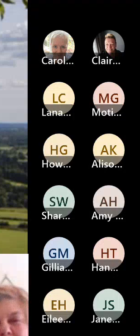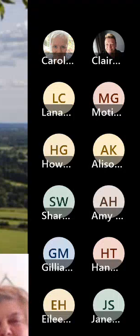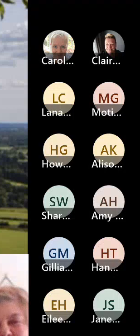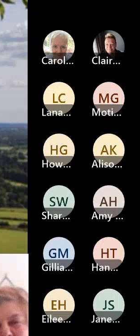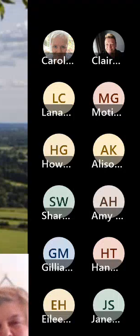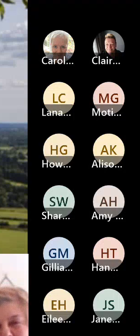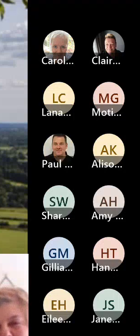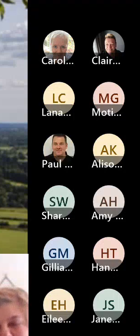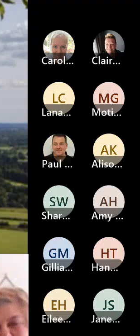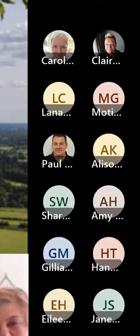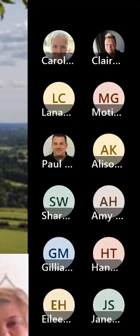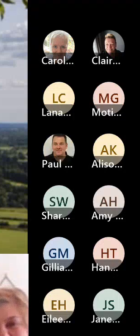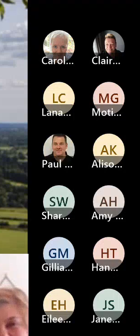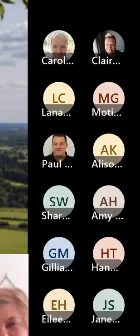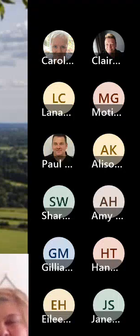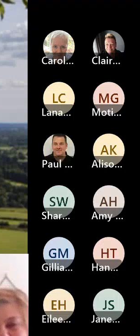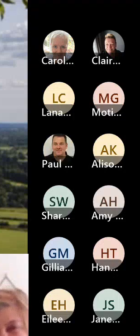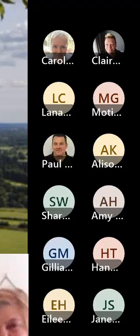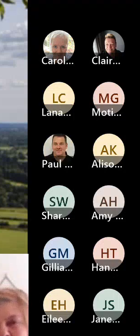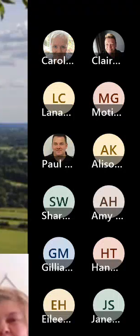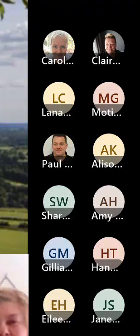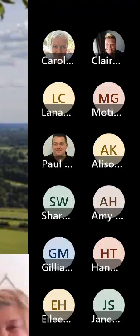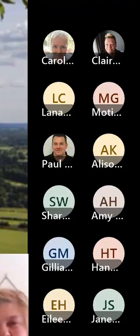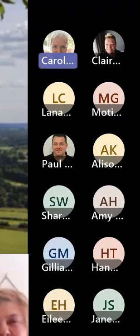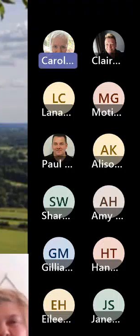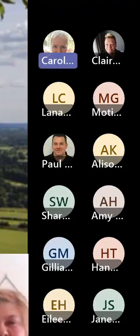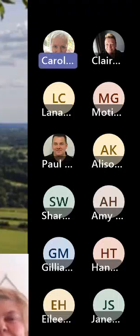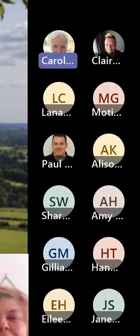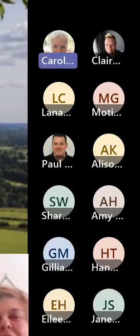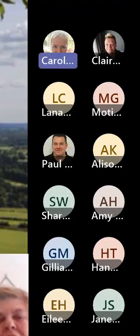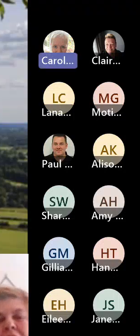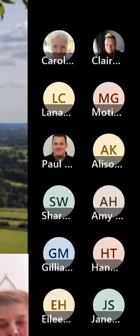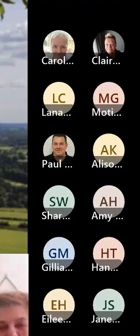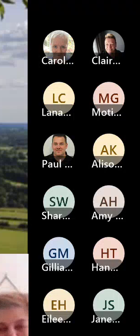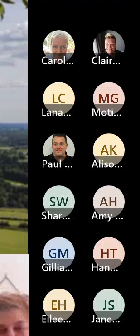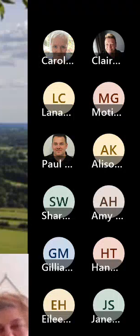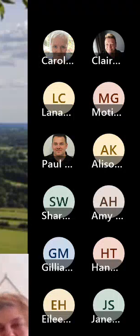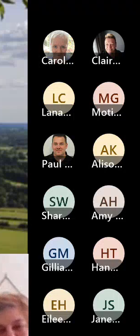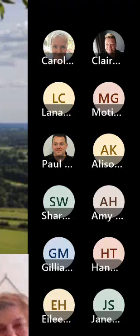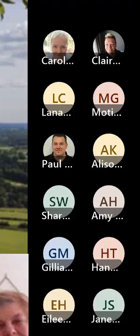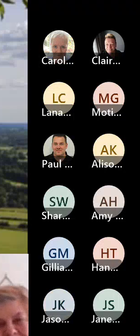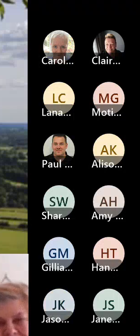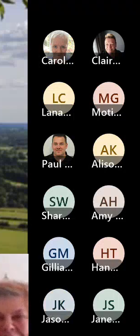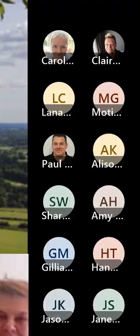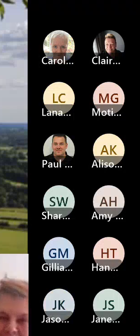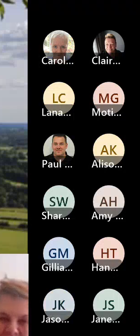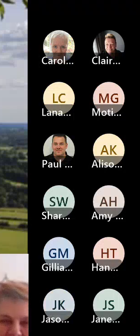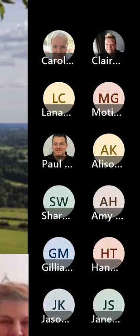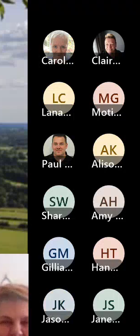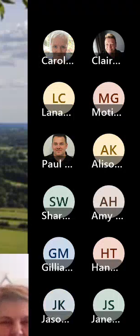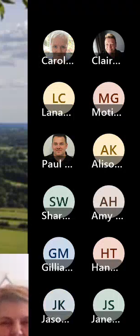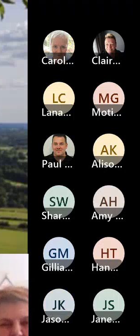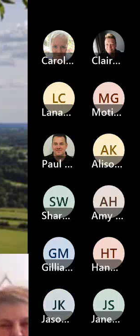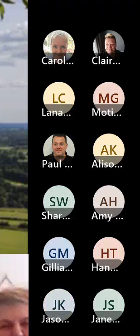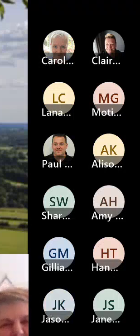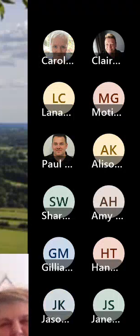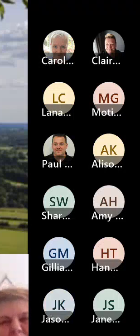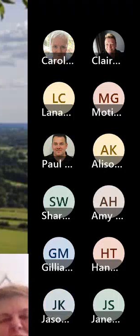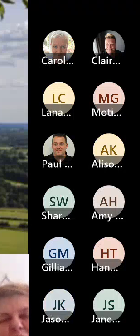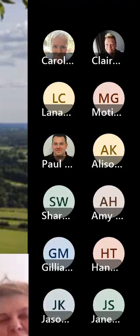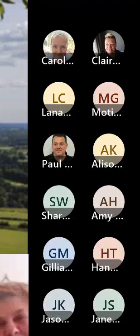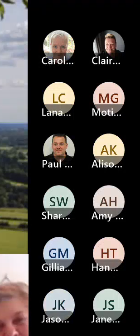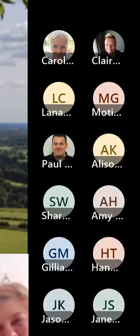to Mark and to Sarah. Yeah, thank you. Thank you all. Well, thank you, Sarah. Amazing. Thank you very much. And again, thank you very much, Sarah, for